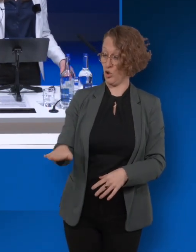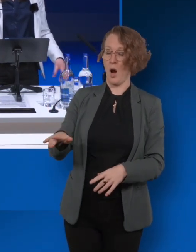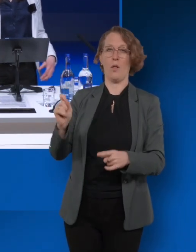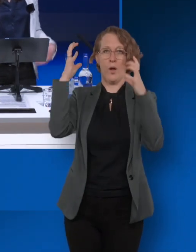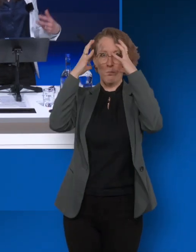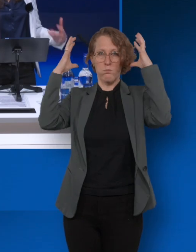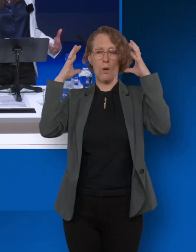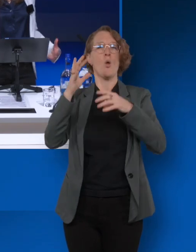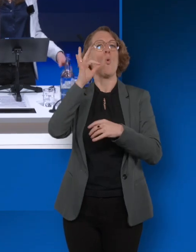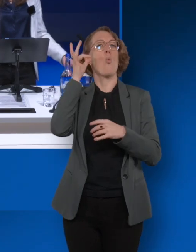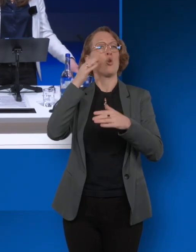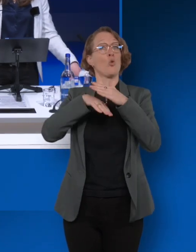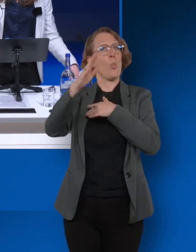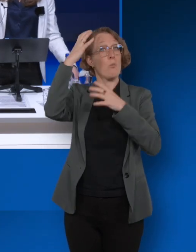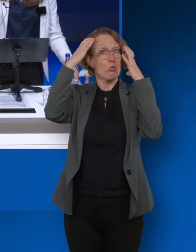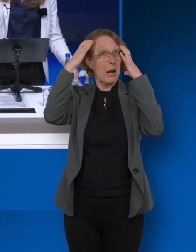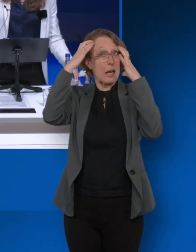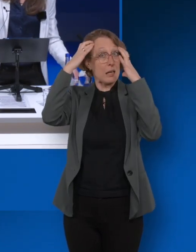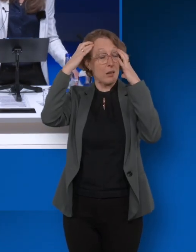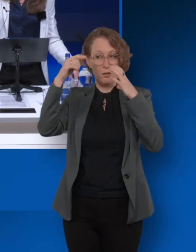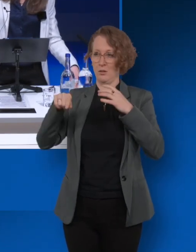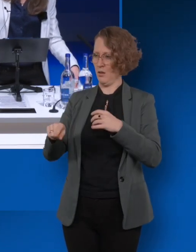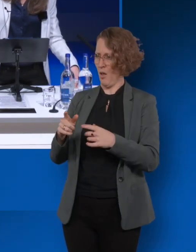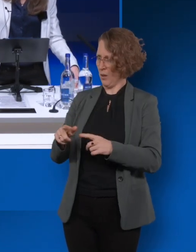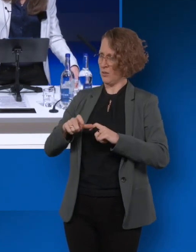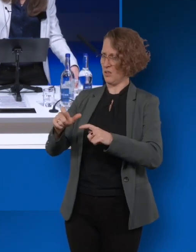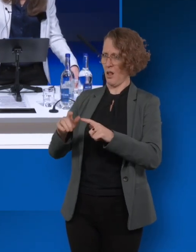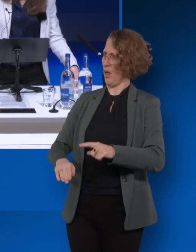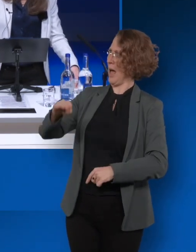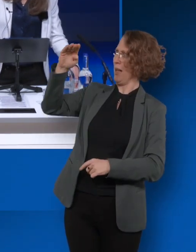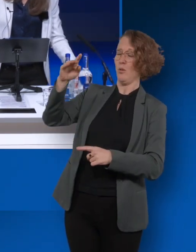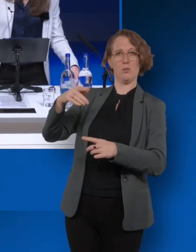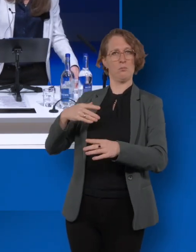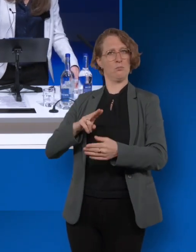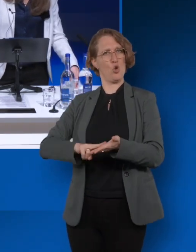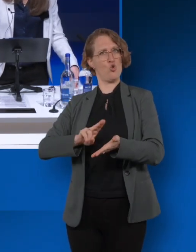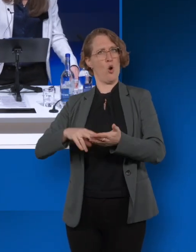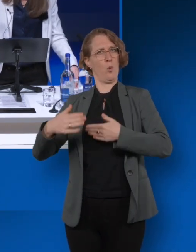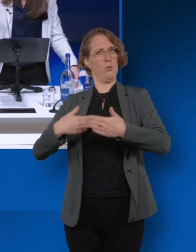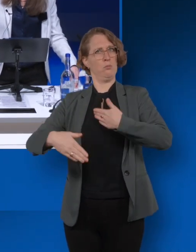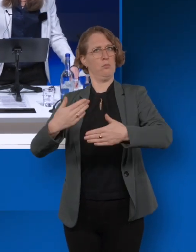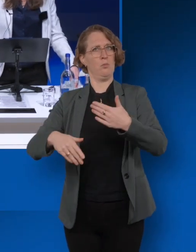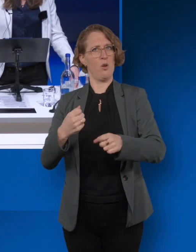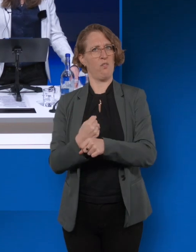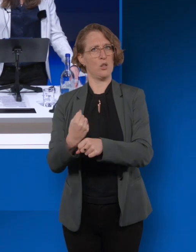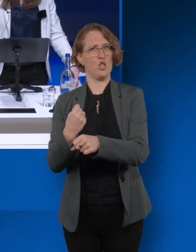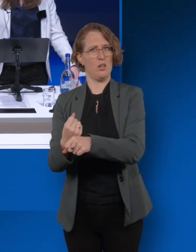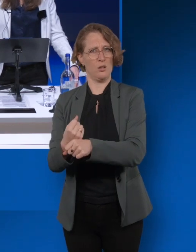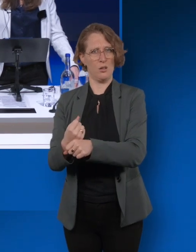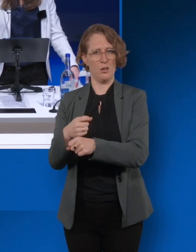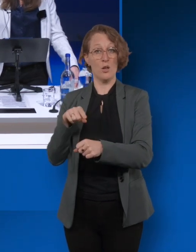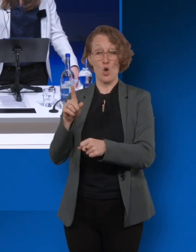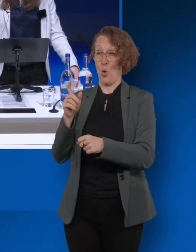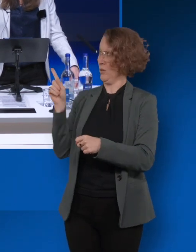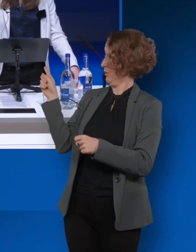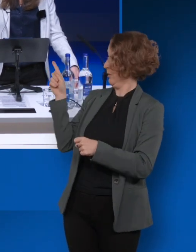childhood hydrocephaly, water on the brain, and yet they are normal functioning adults. And these are some scans of what their